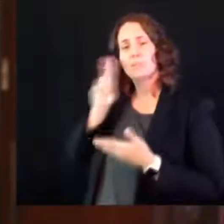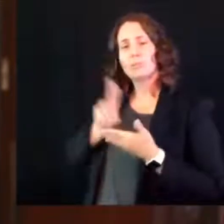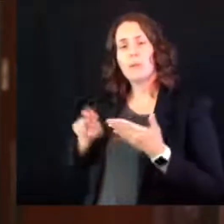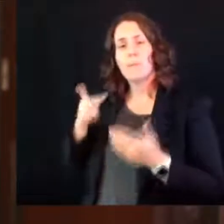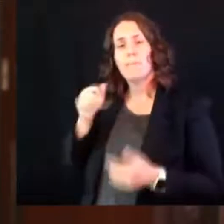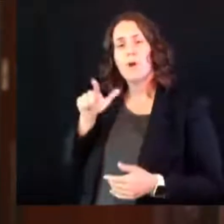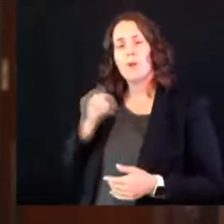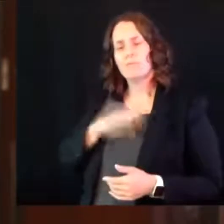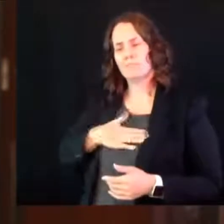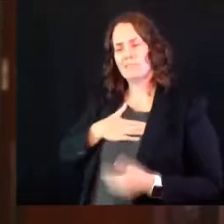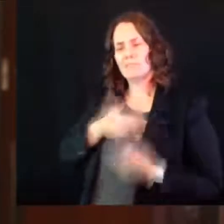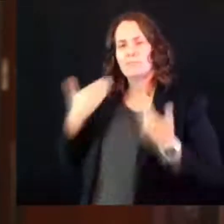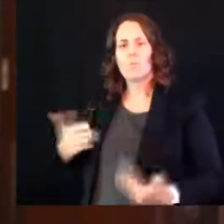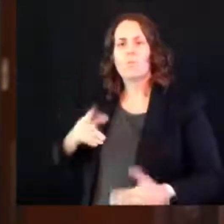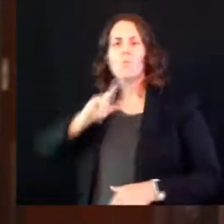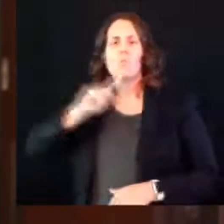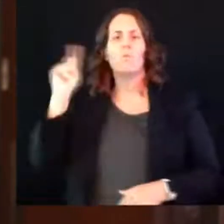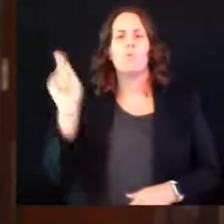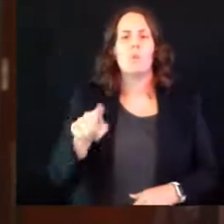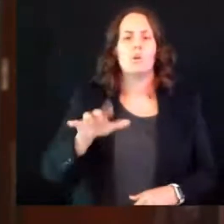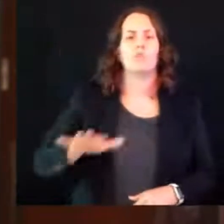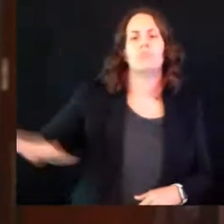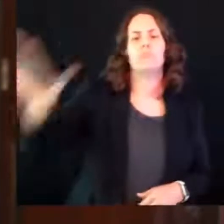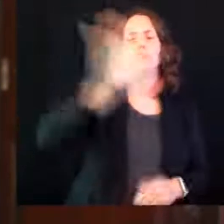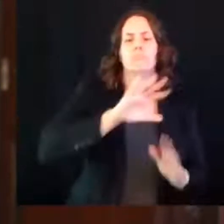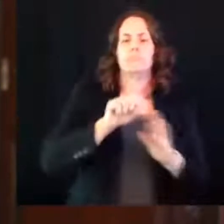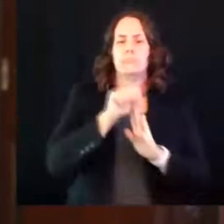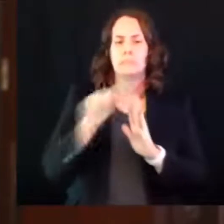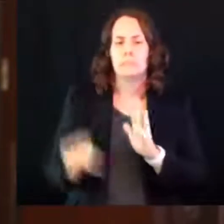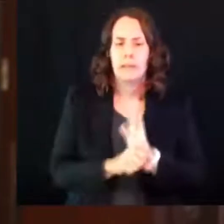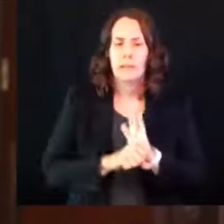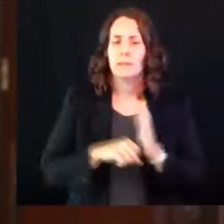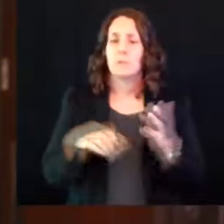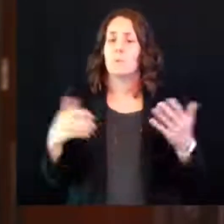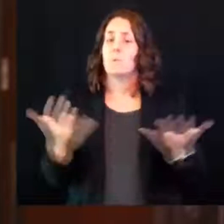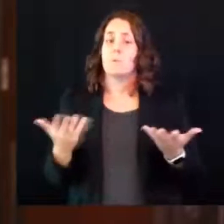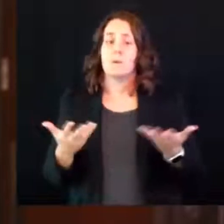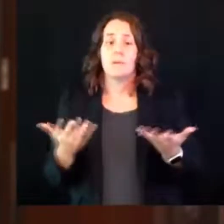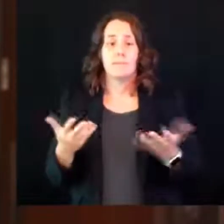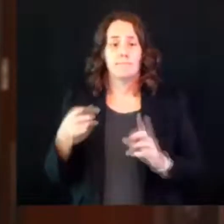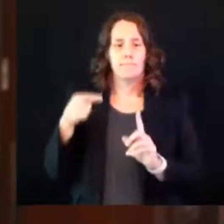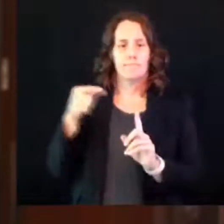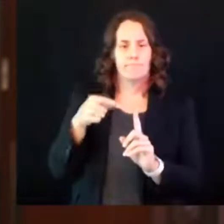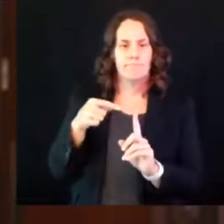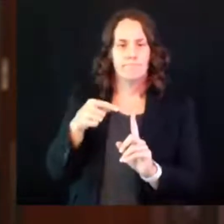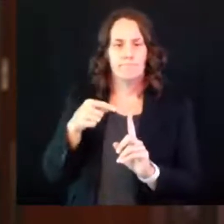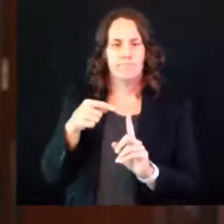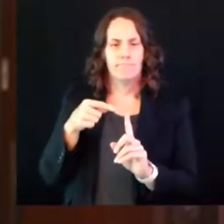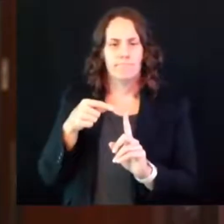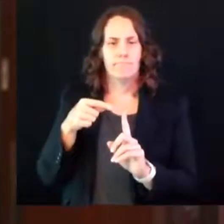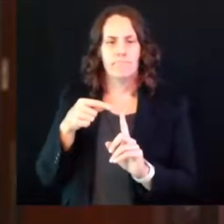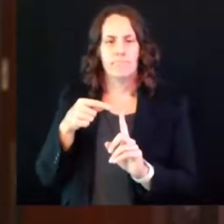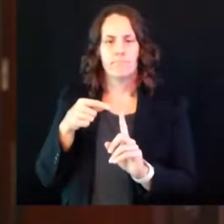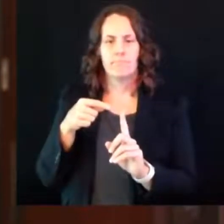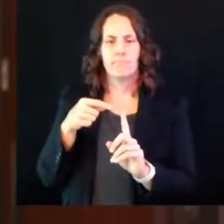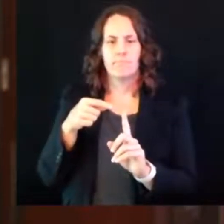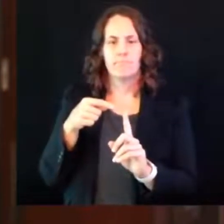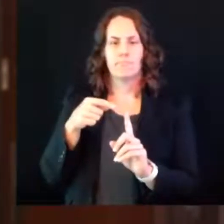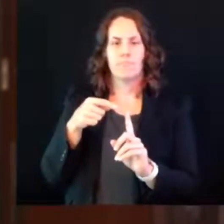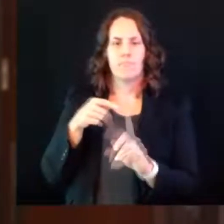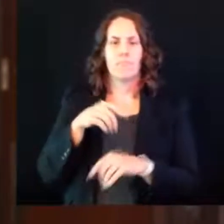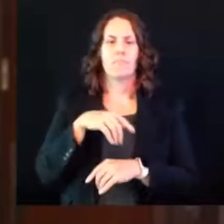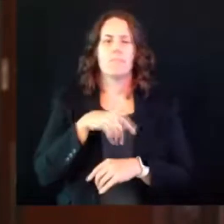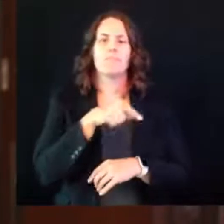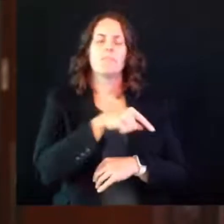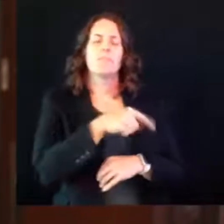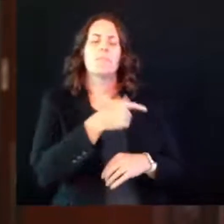exceptions such as schools, child care centers, and healthcare and long-term care facilities, to name a few, indoor public gatherings